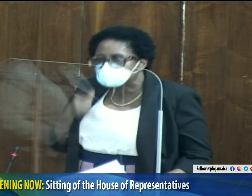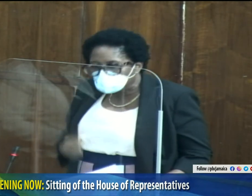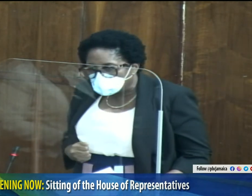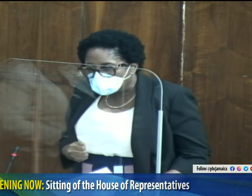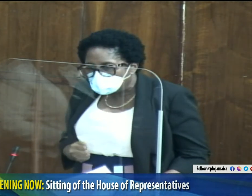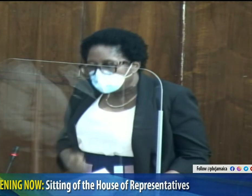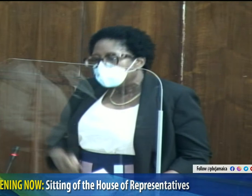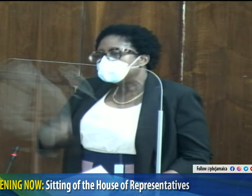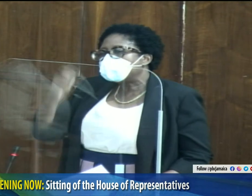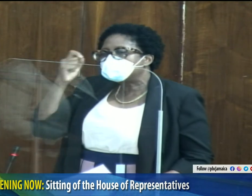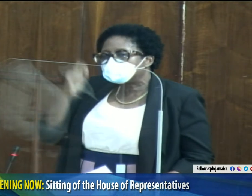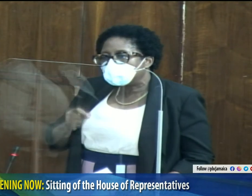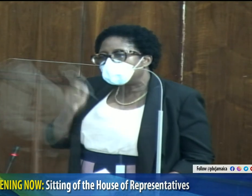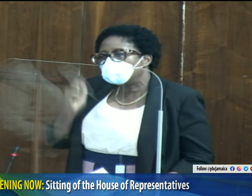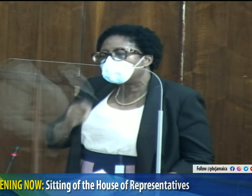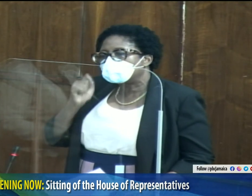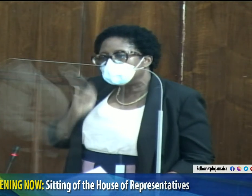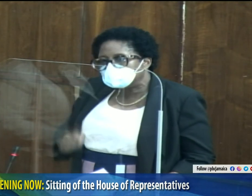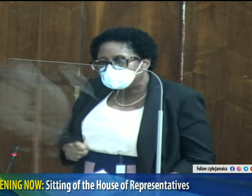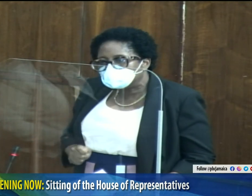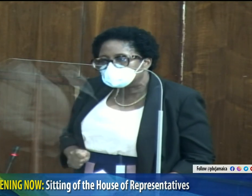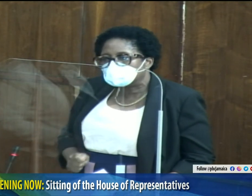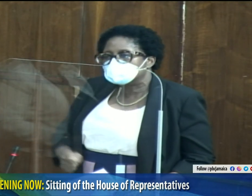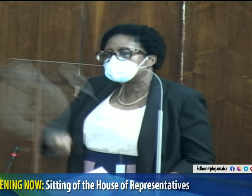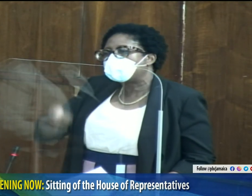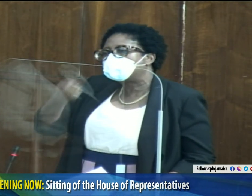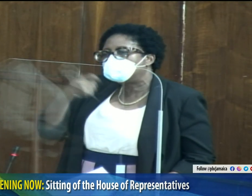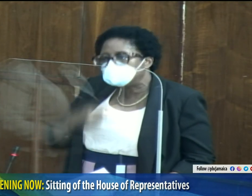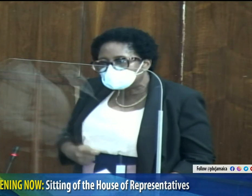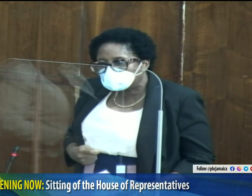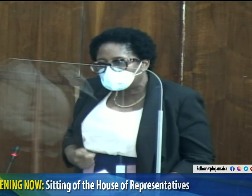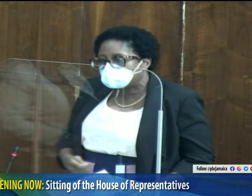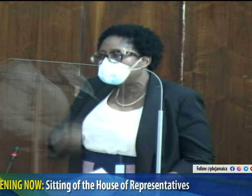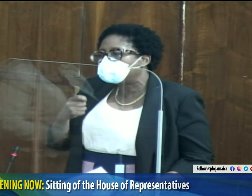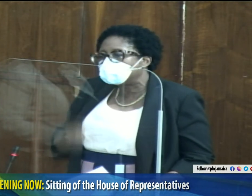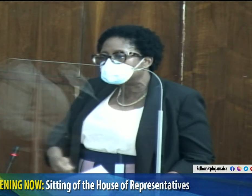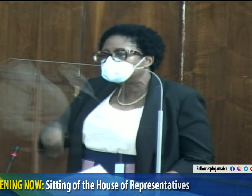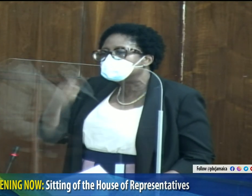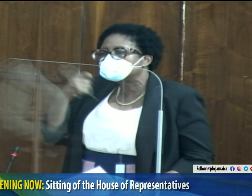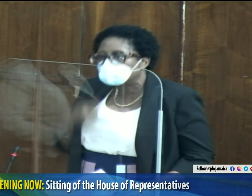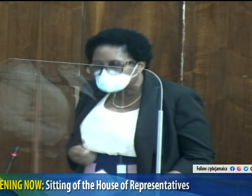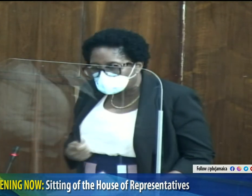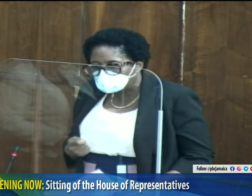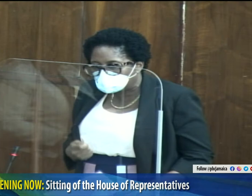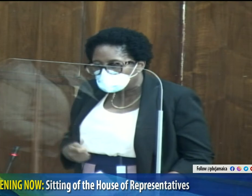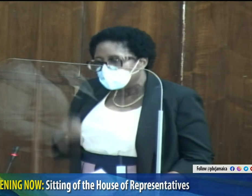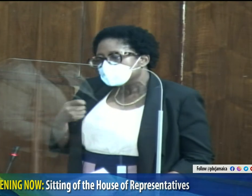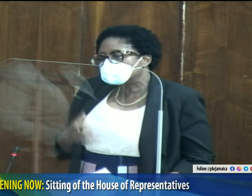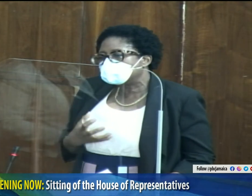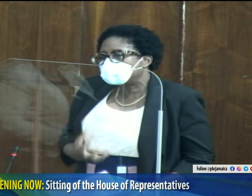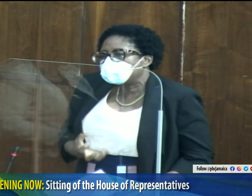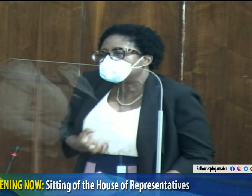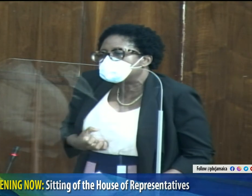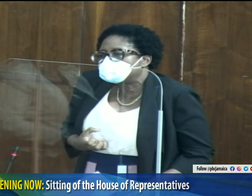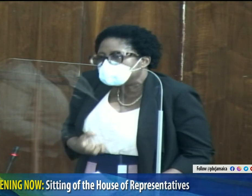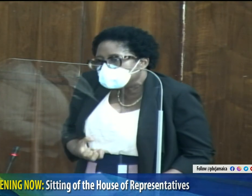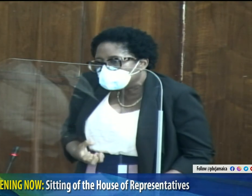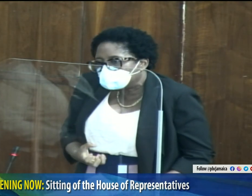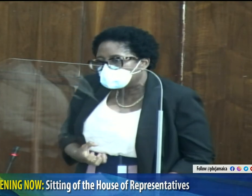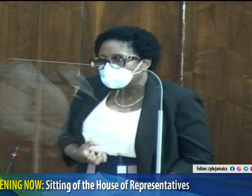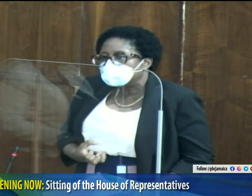ensure that far more individuals are pulled in and are part of the discussion so that they